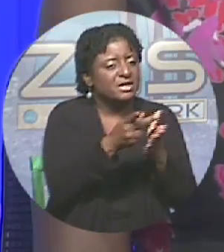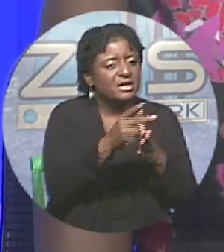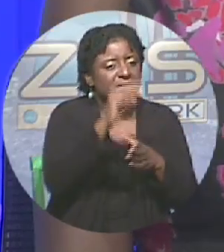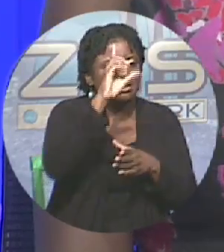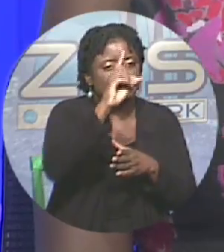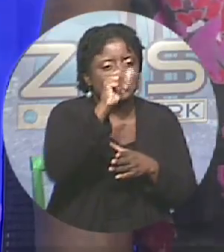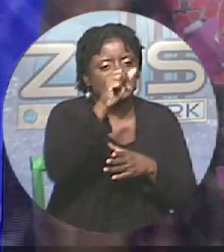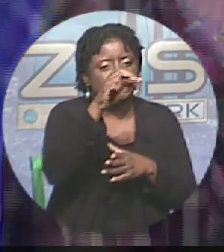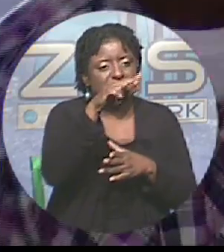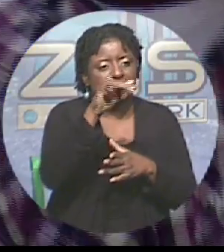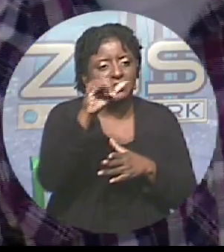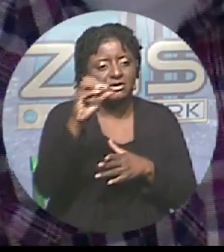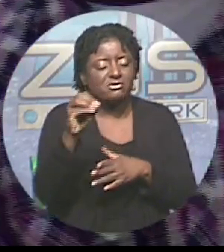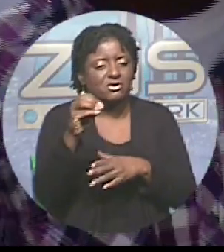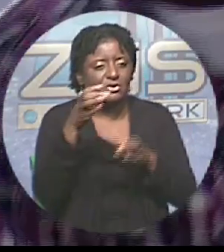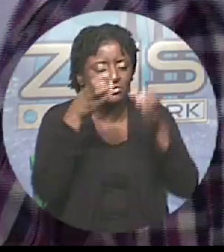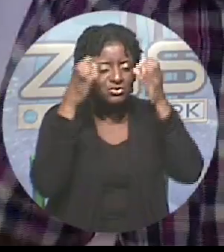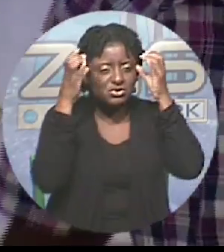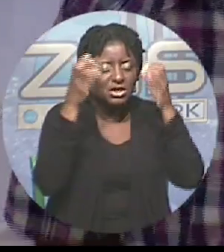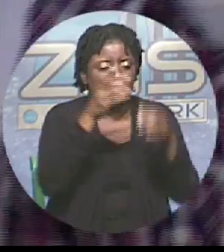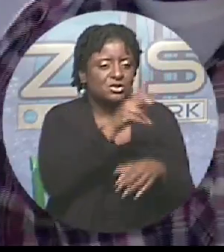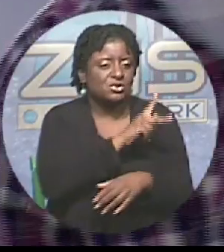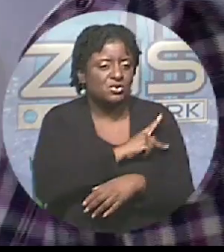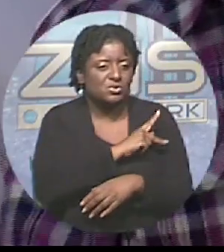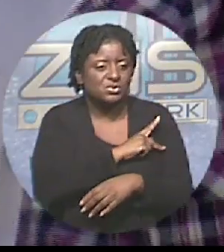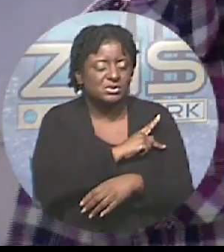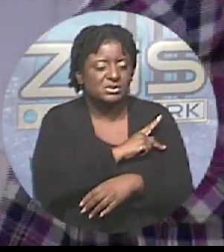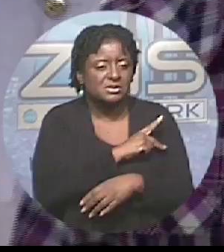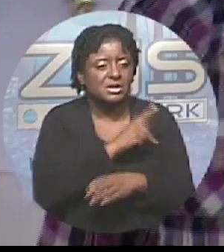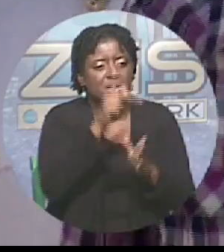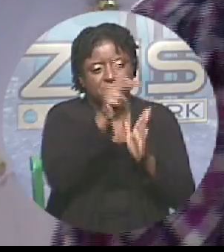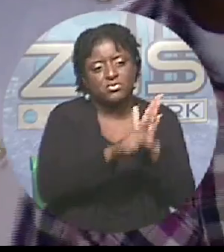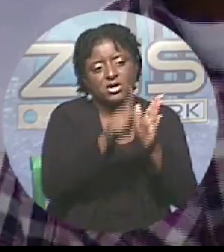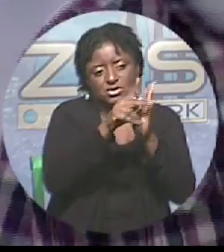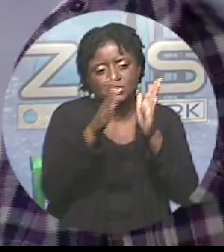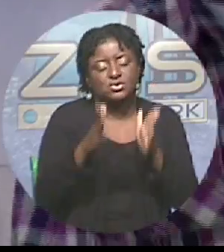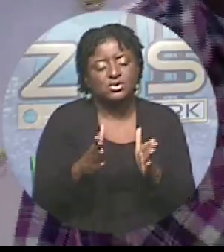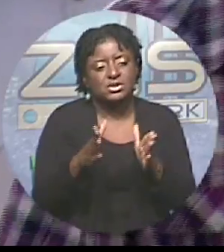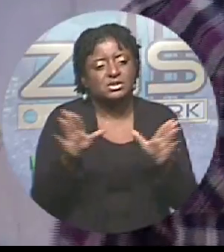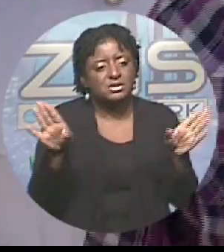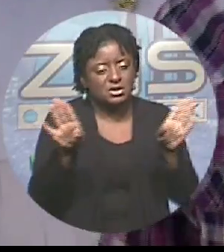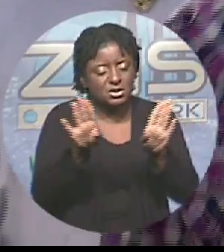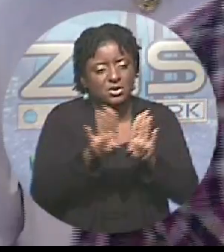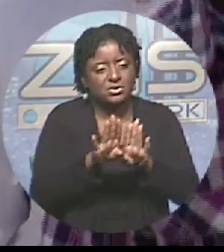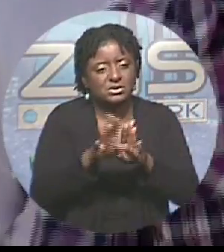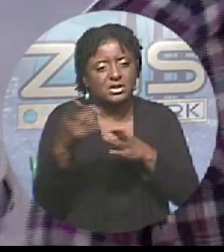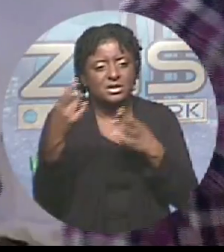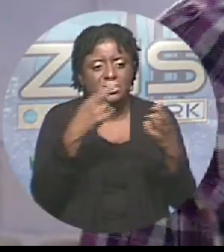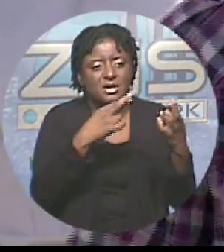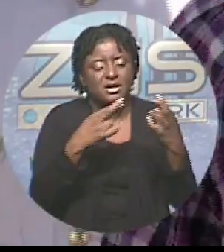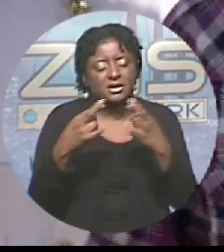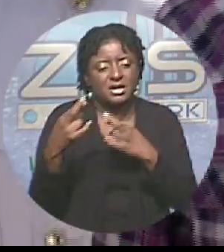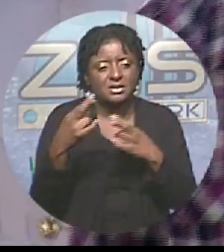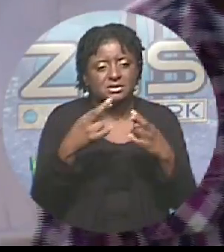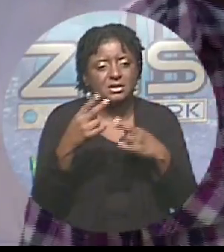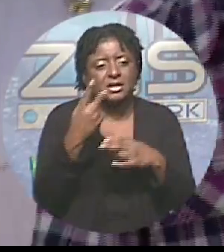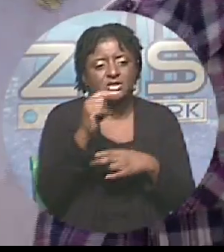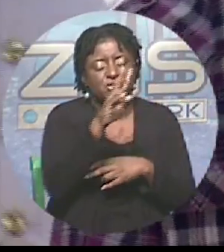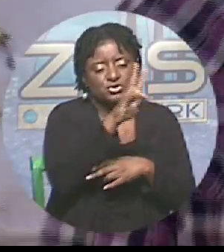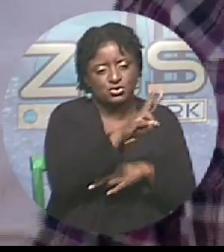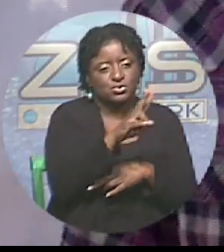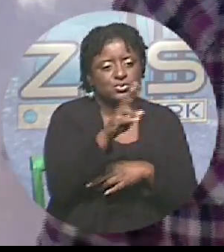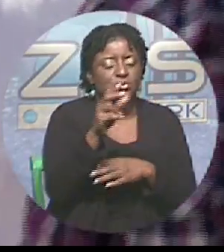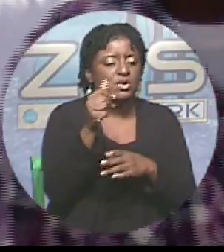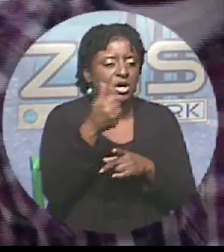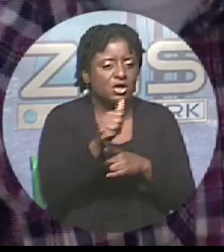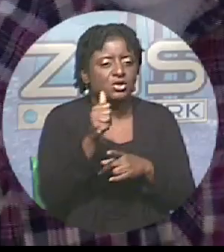of the late Dion Emperor Knowles, 2 years ago. Prosecutors have already closed their case, and the two accused, Rashad Sullivan and Patrickita